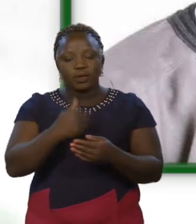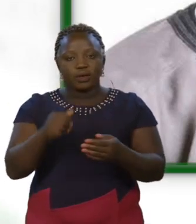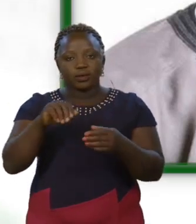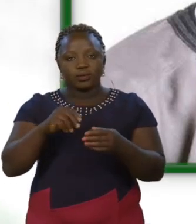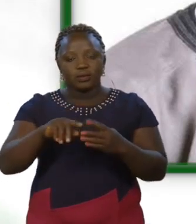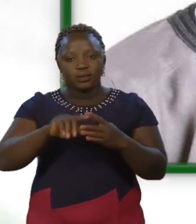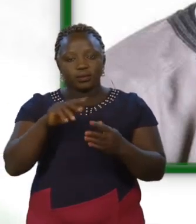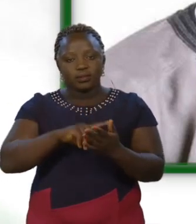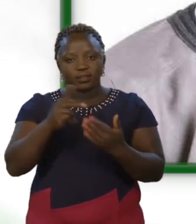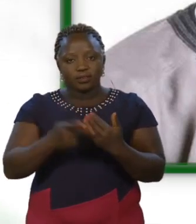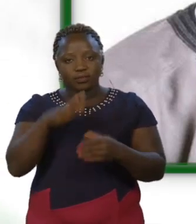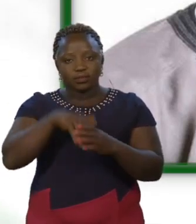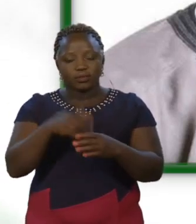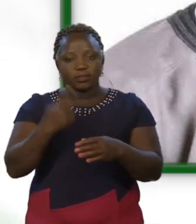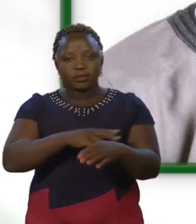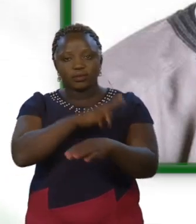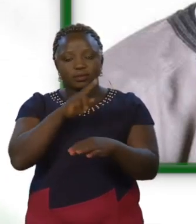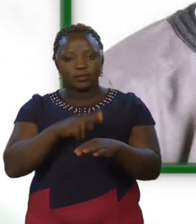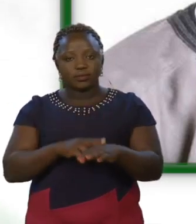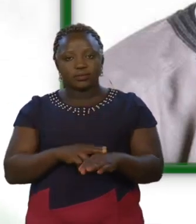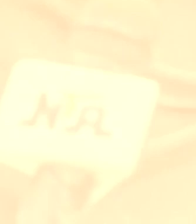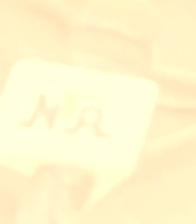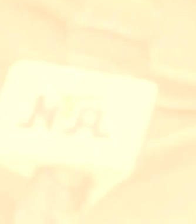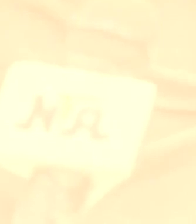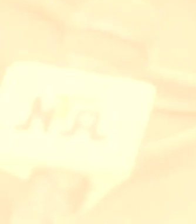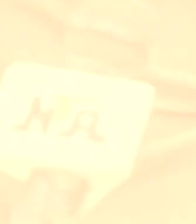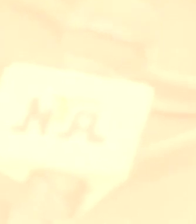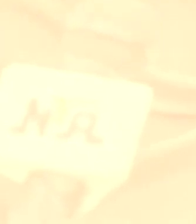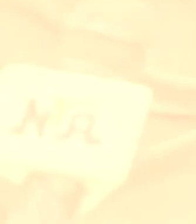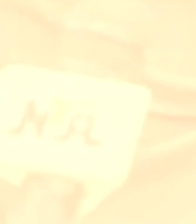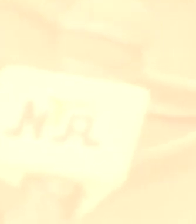and interventions in the nation.